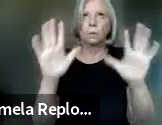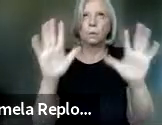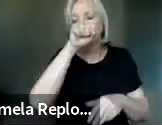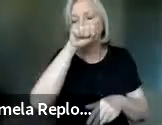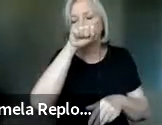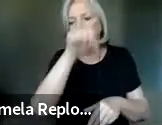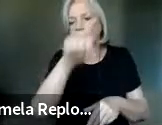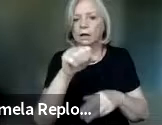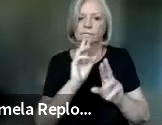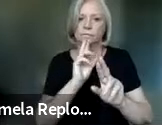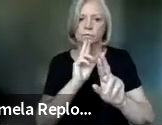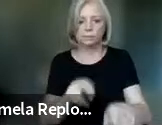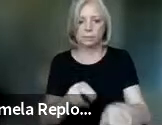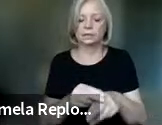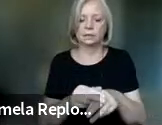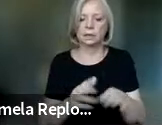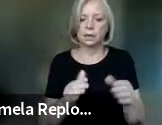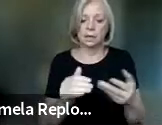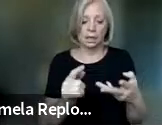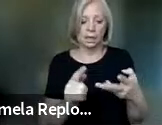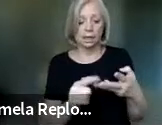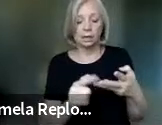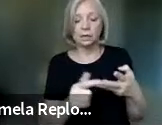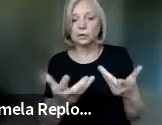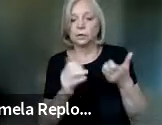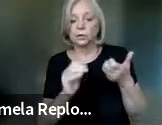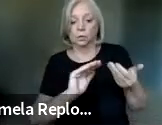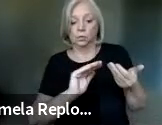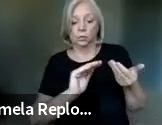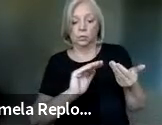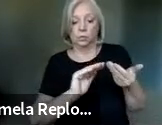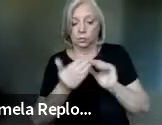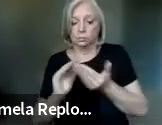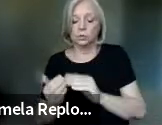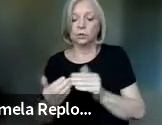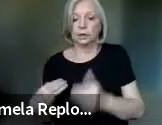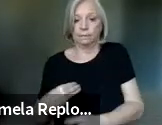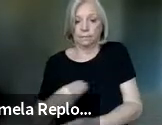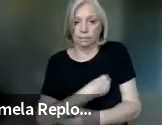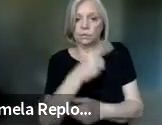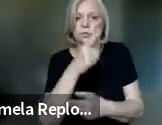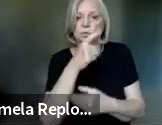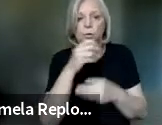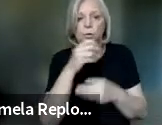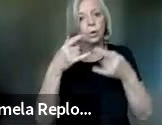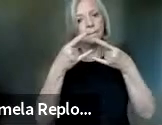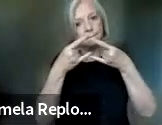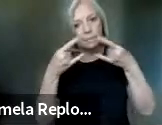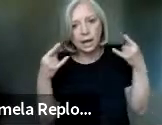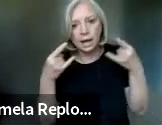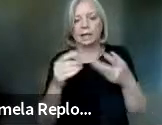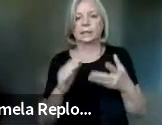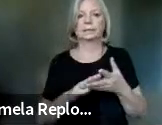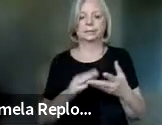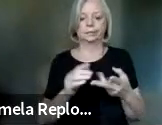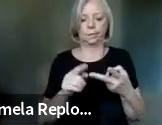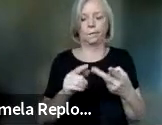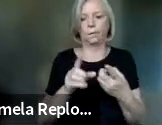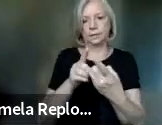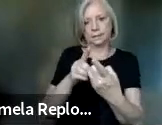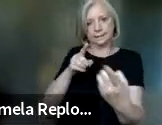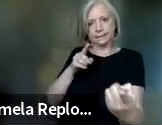the community members who really did their part with masking up, holding distance, and now getting